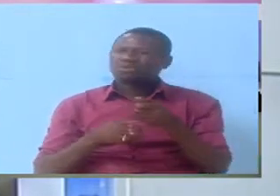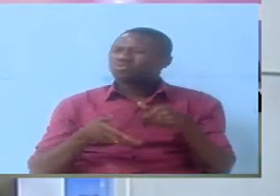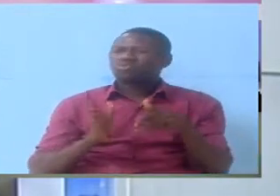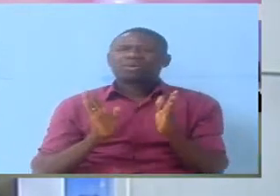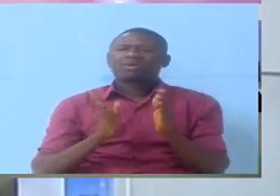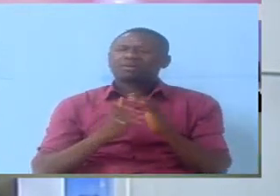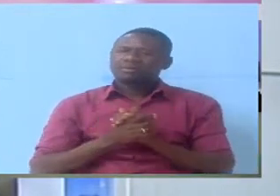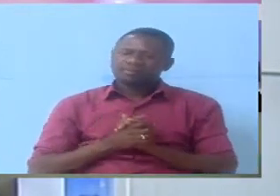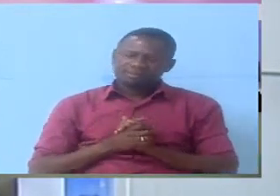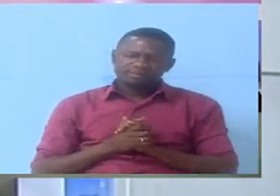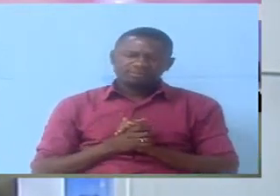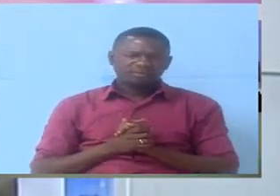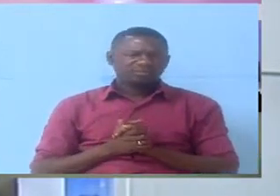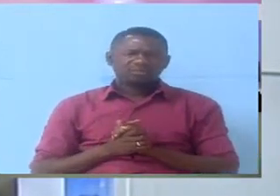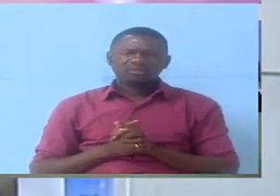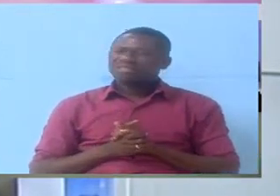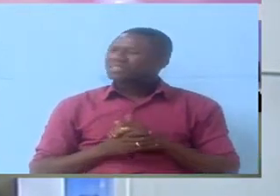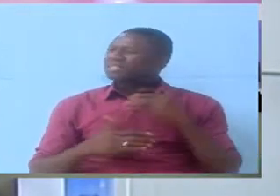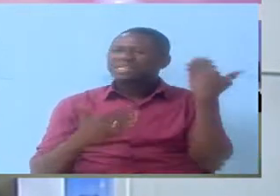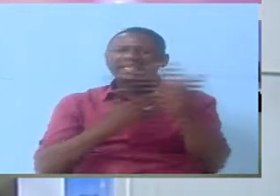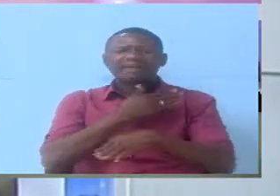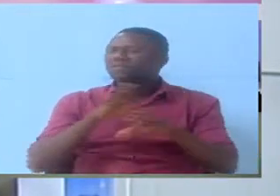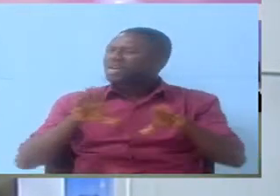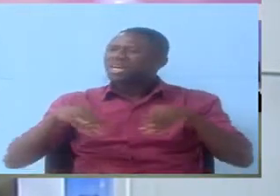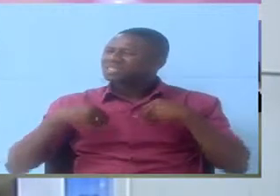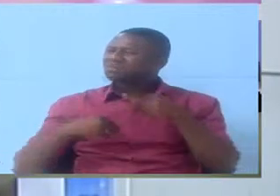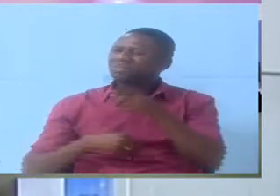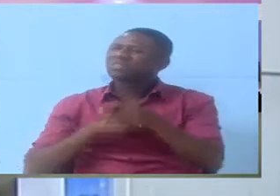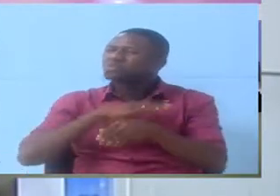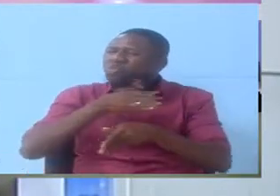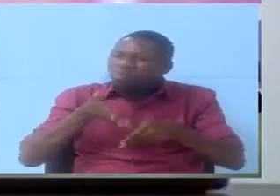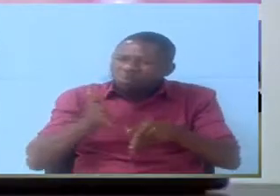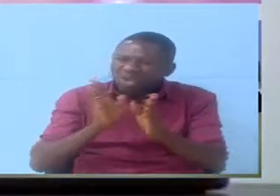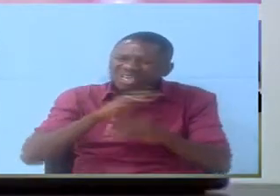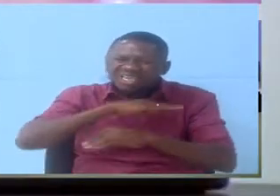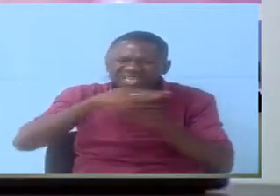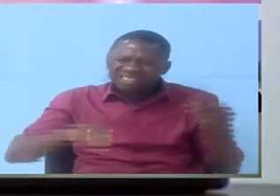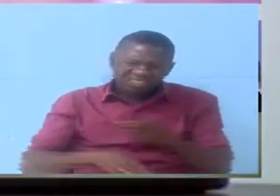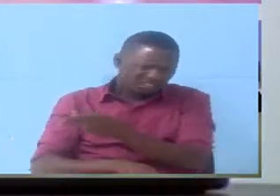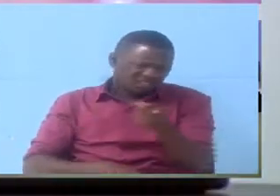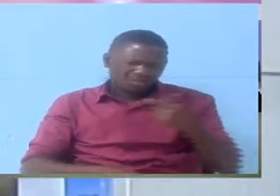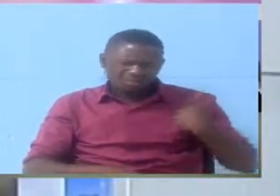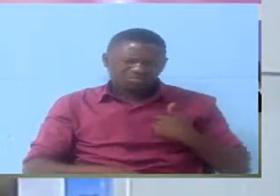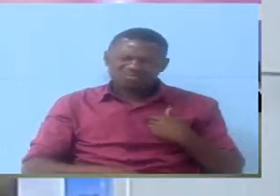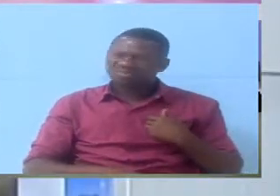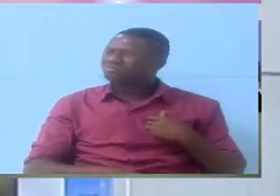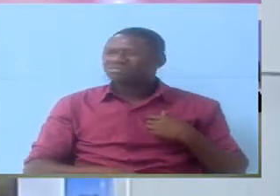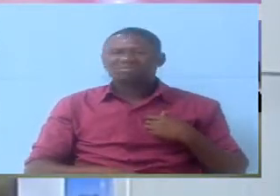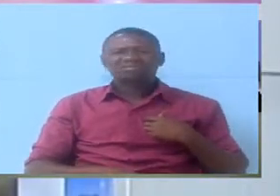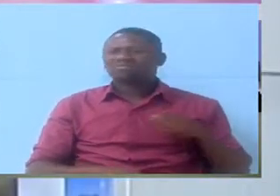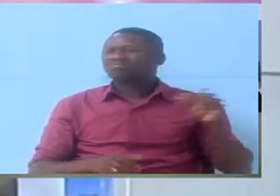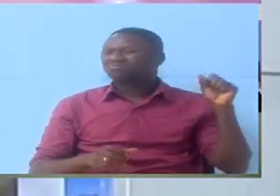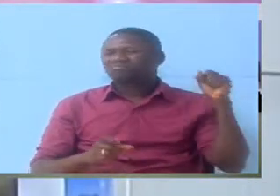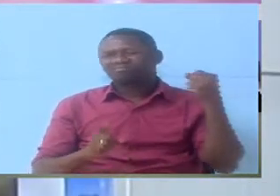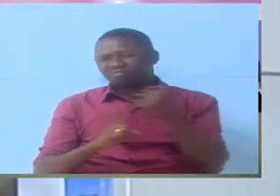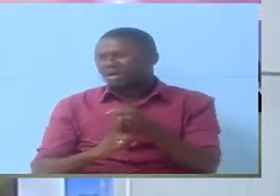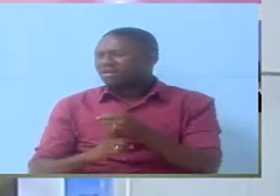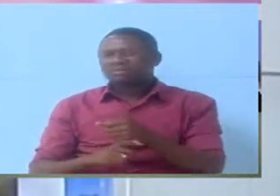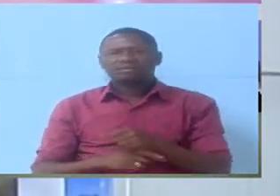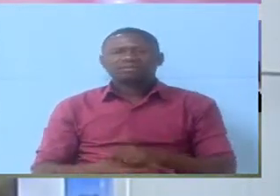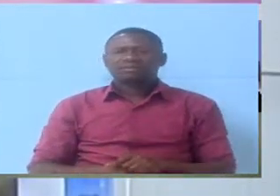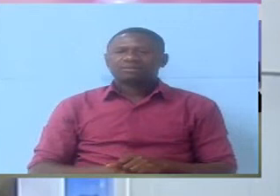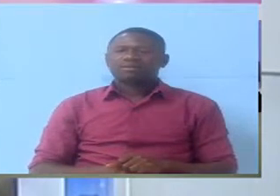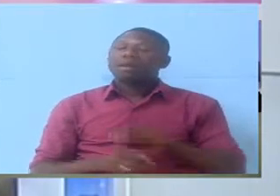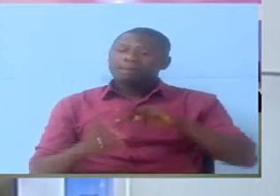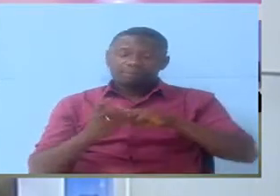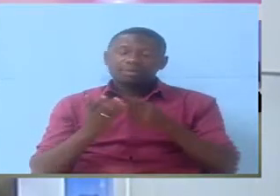sembo watabak. Unacceptable. Andung mo manyan na sonala. So that's what I meant by it was foul play. Unakumo koto mo wala